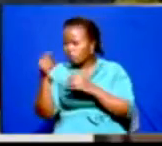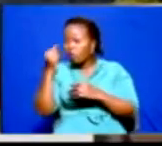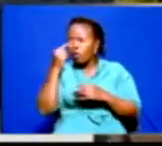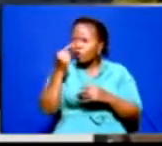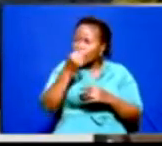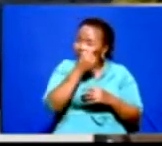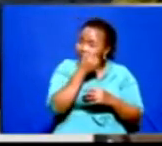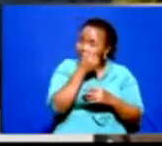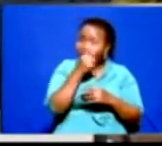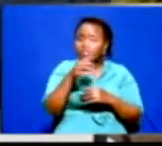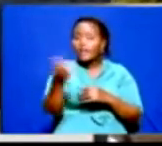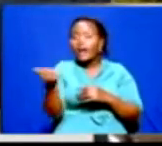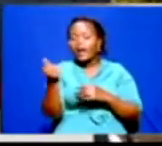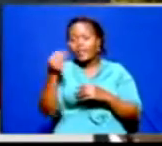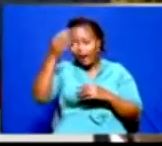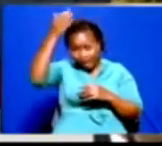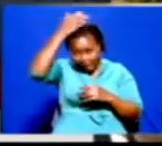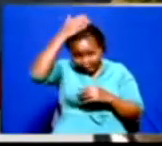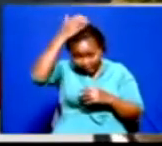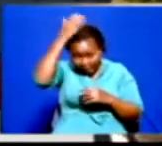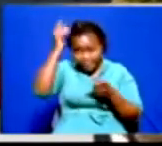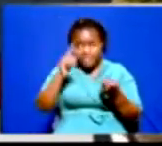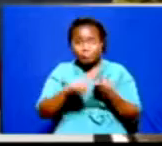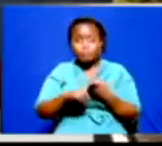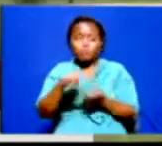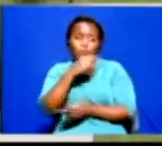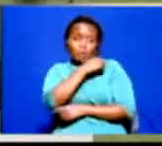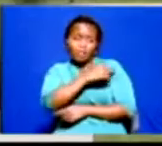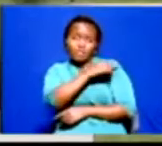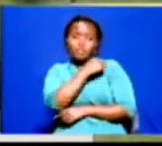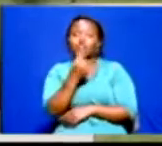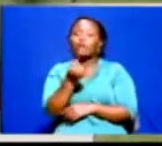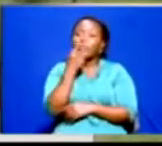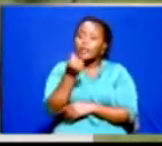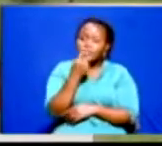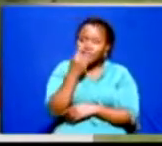have nursing. We have clinical medicine, we have medical engineering,